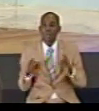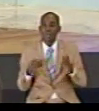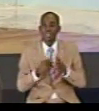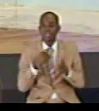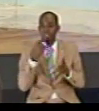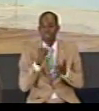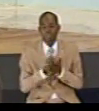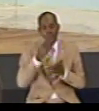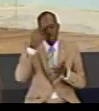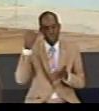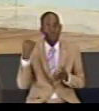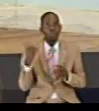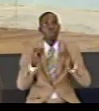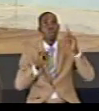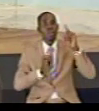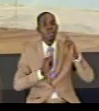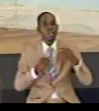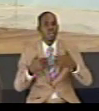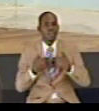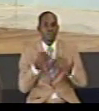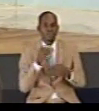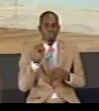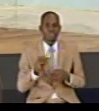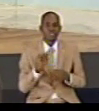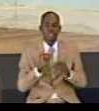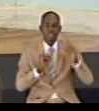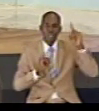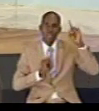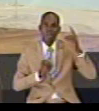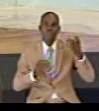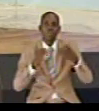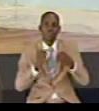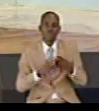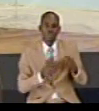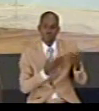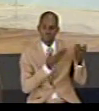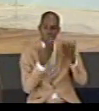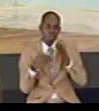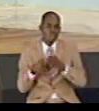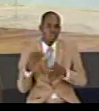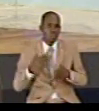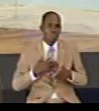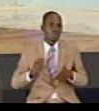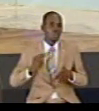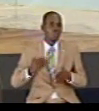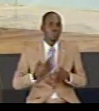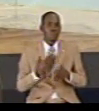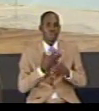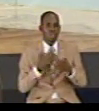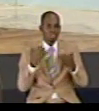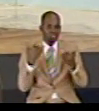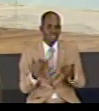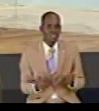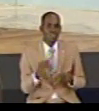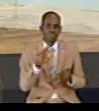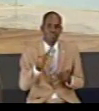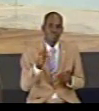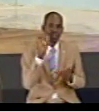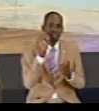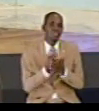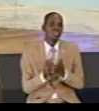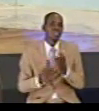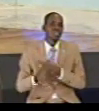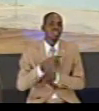I have a need, and I want to pour out my soul, I want to seek the Lord, I take that day as a